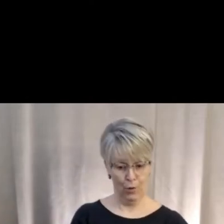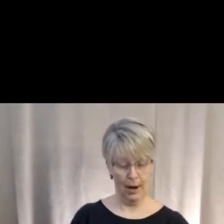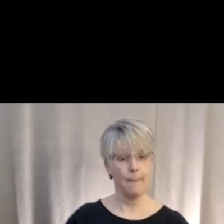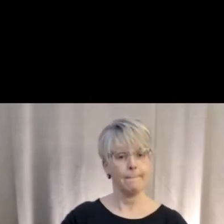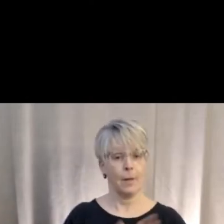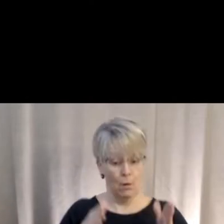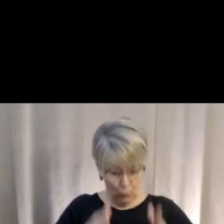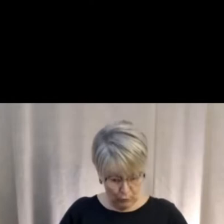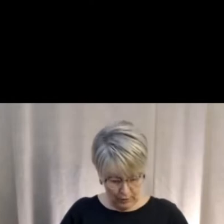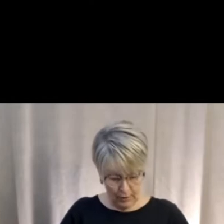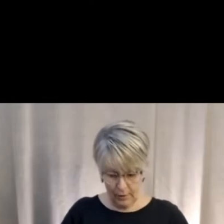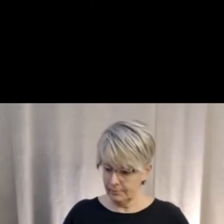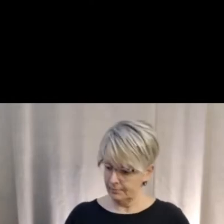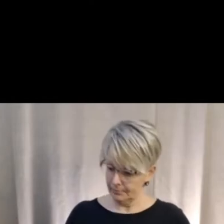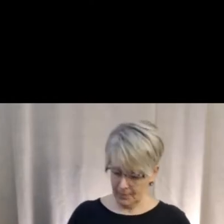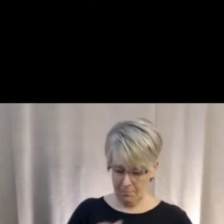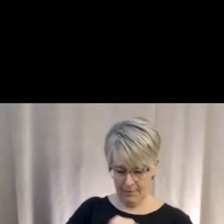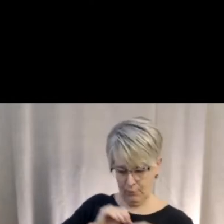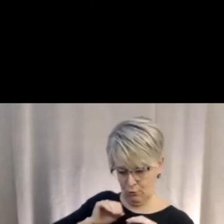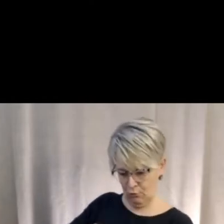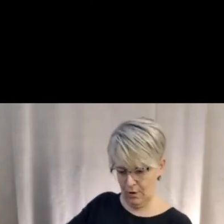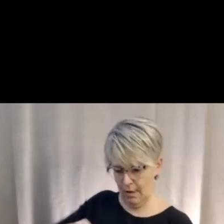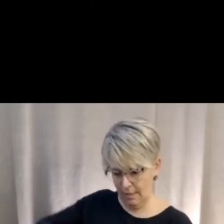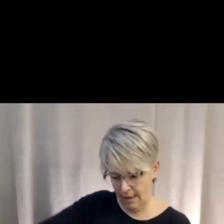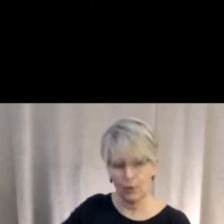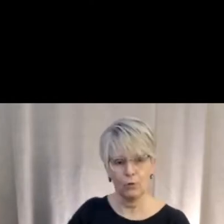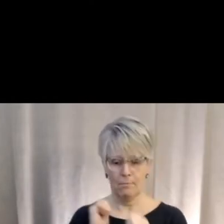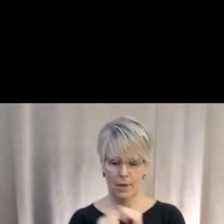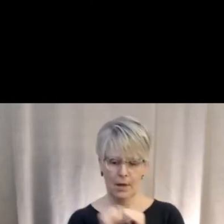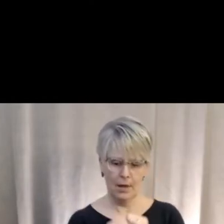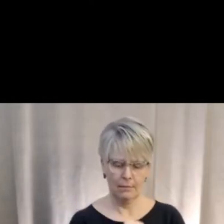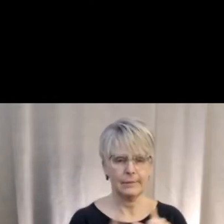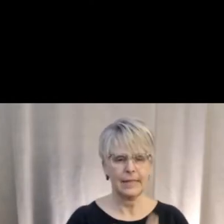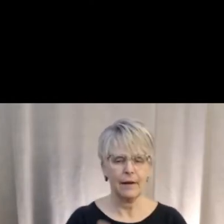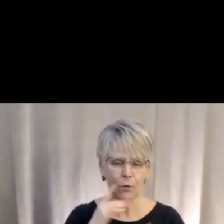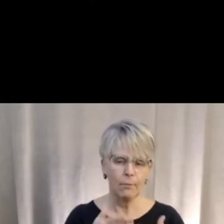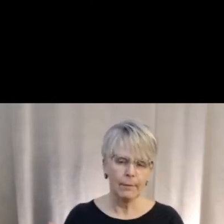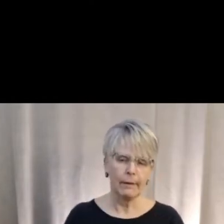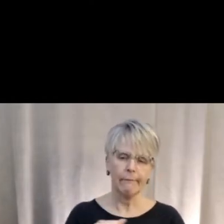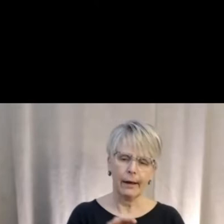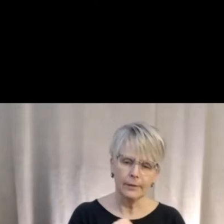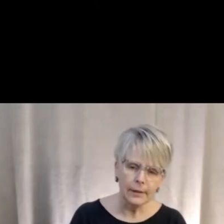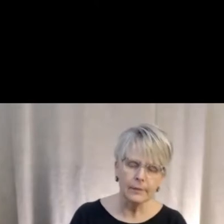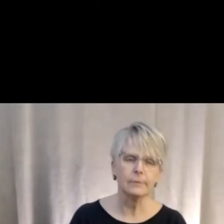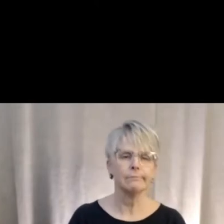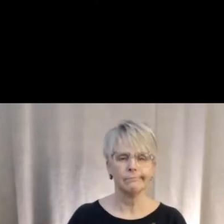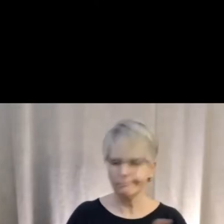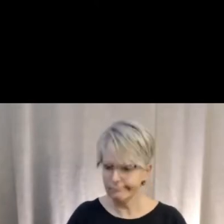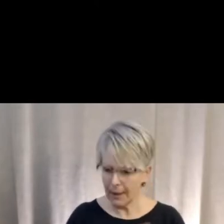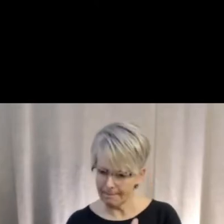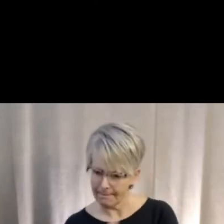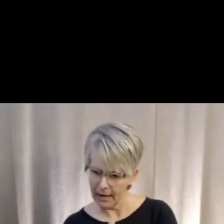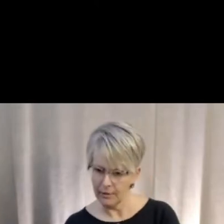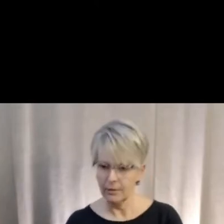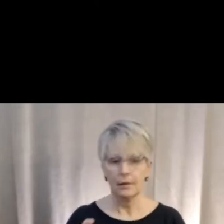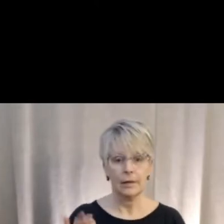person trains their service dog themselves to pass, you know, testing, public access and mitigation task testing, whether they get the